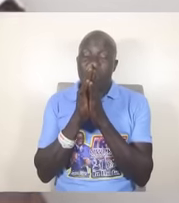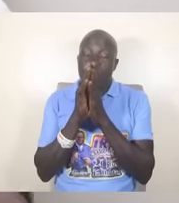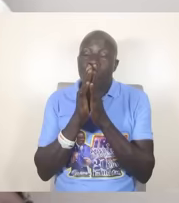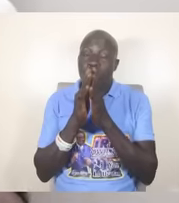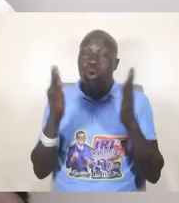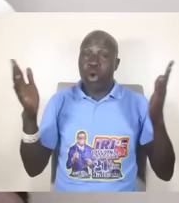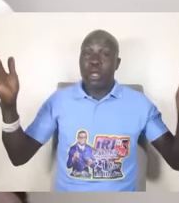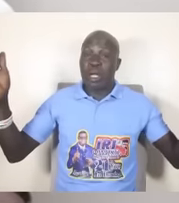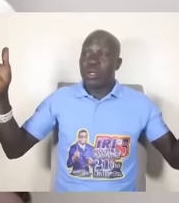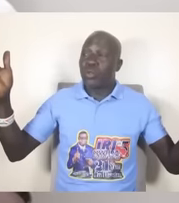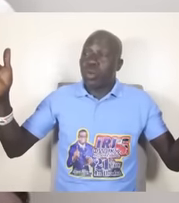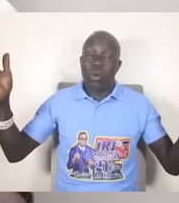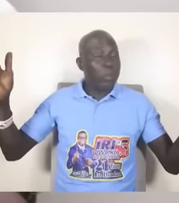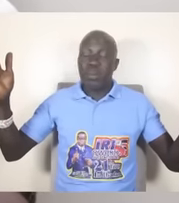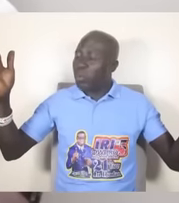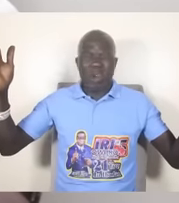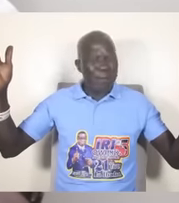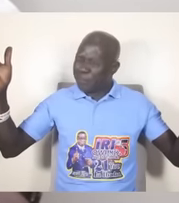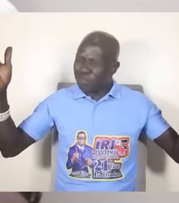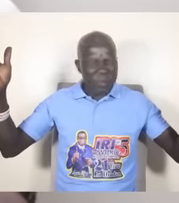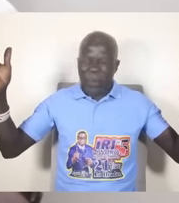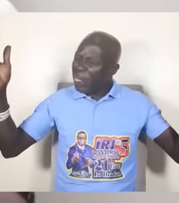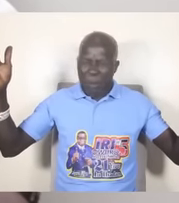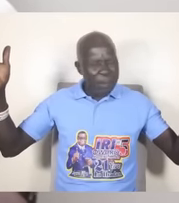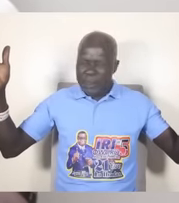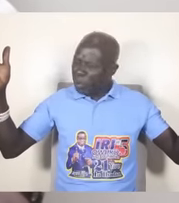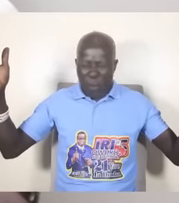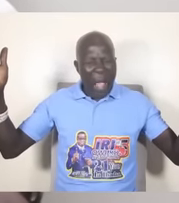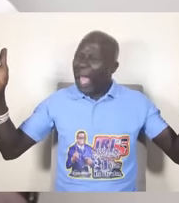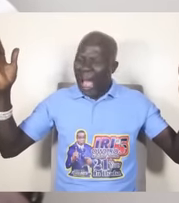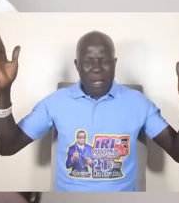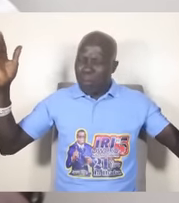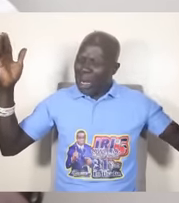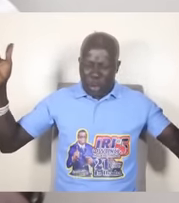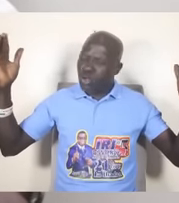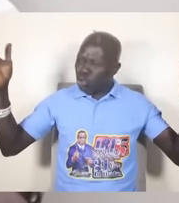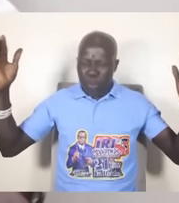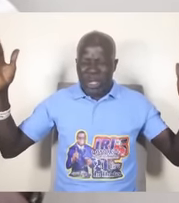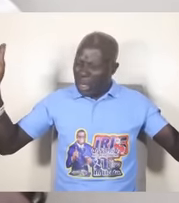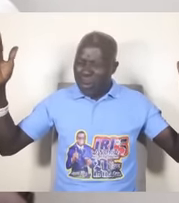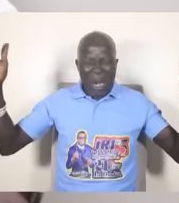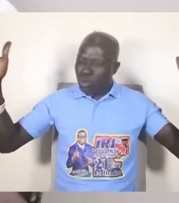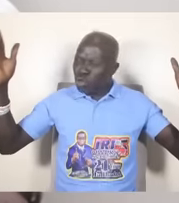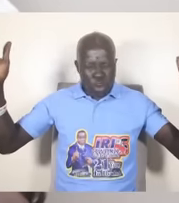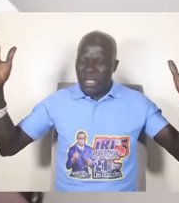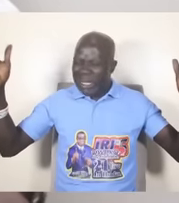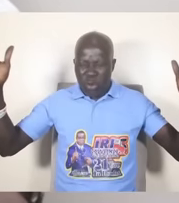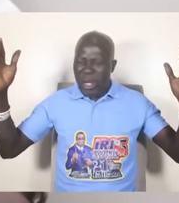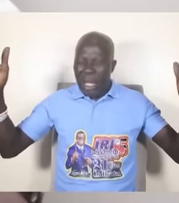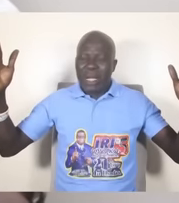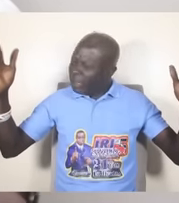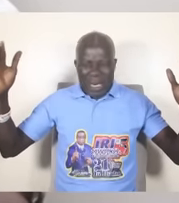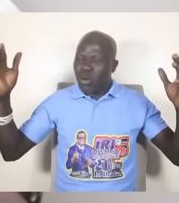Oruko Jesu. Oruko Jesu. E bi mi mo. Olorun o ka se bi baba o. Gbogbo e ti se ta.